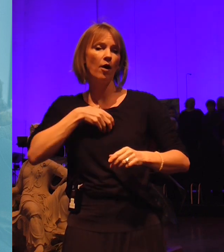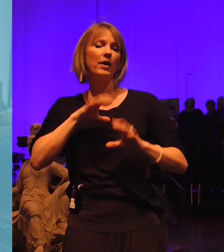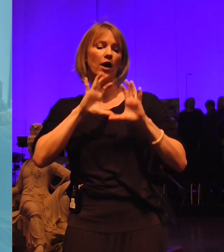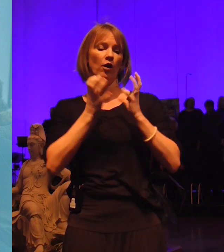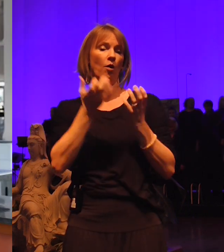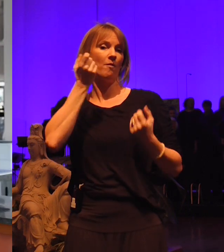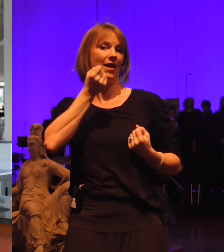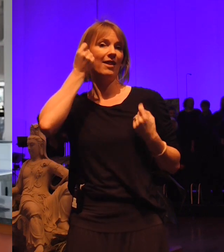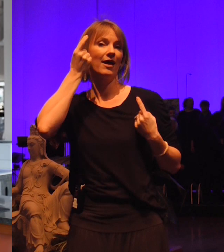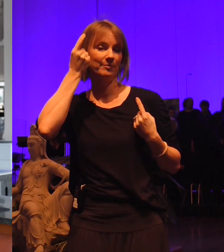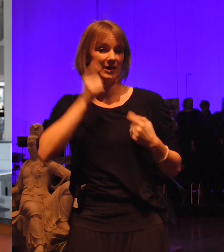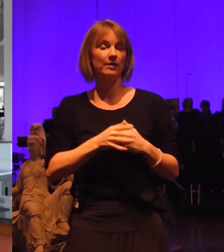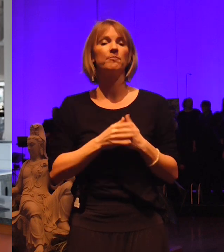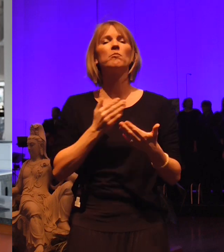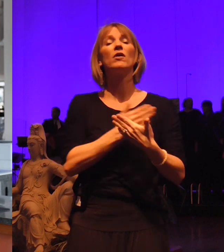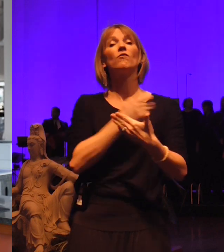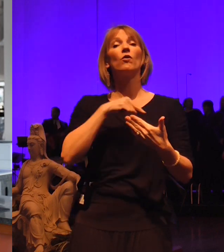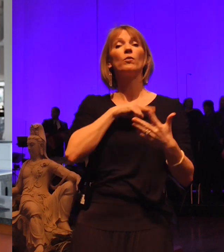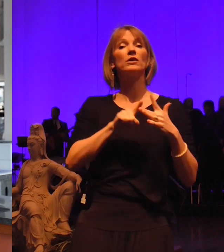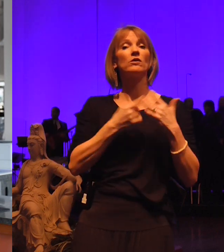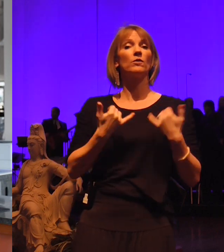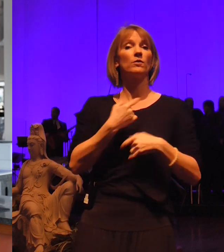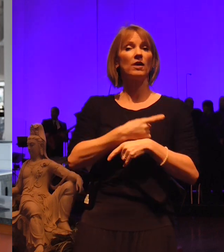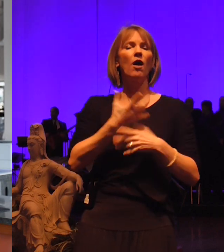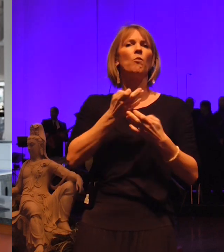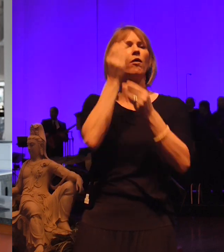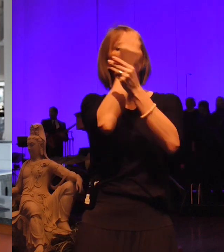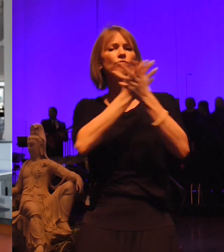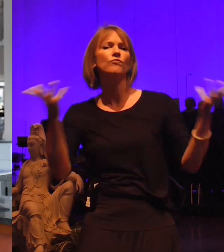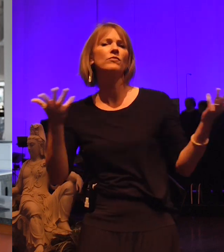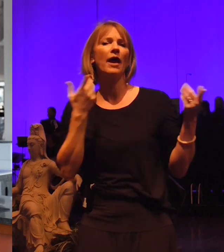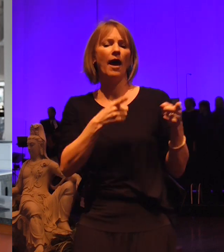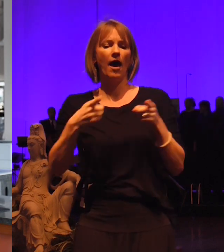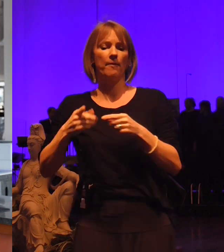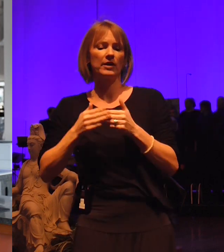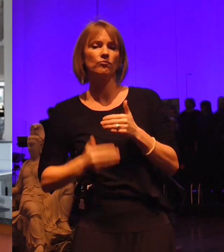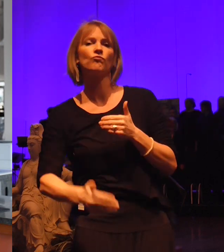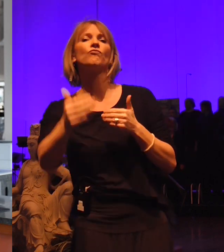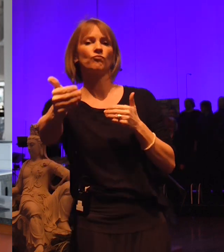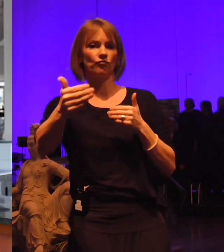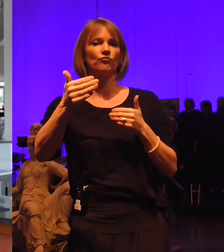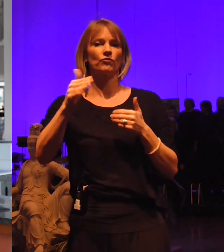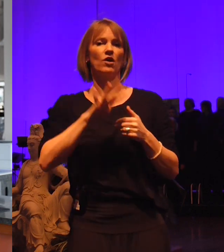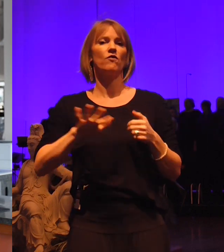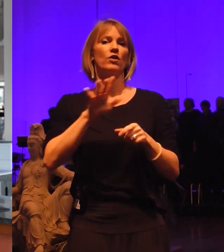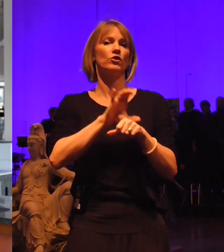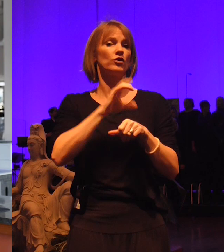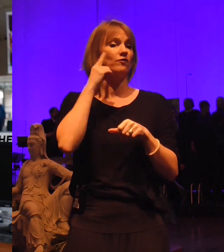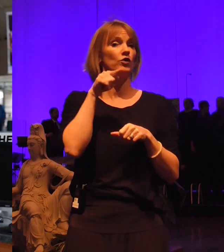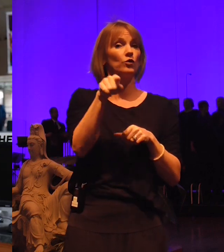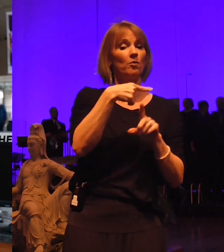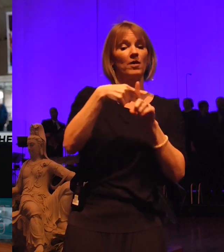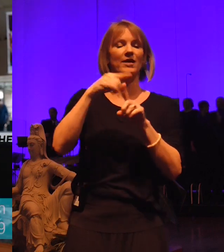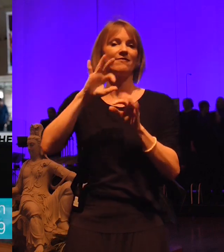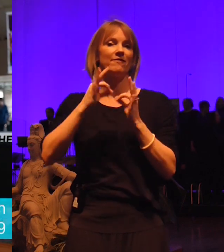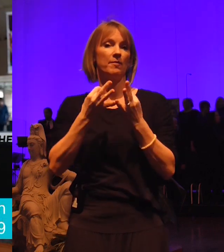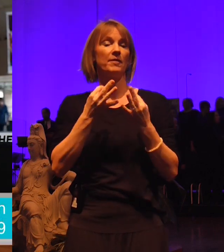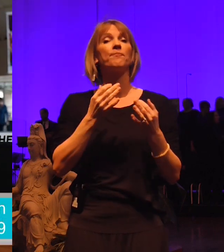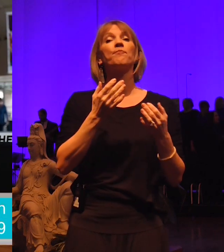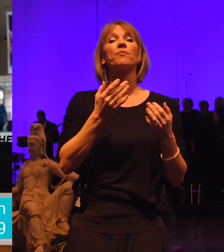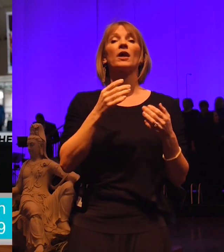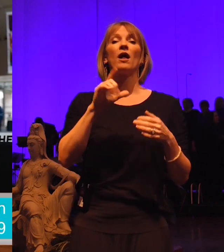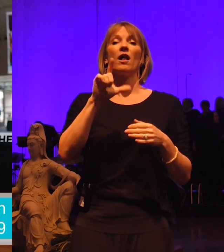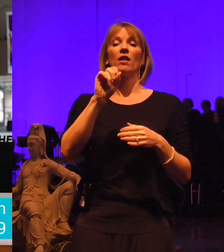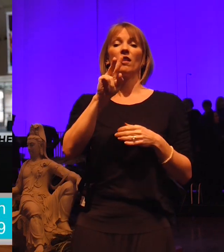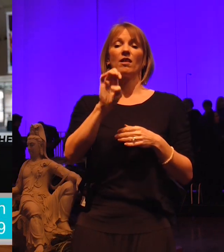global enlightenment. Before we get started today, we want to give you a look at a few things coming up around Mile High Church for you and your family. Our upcoming Love